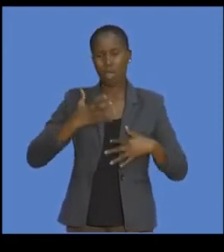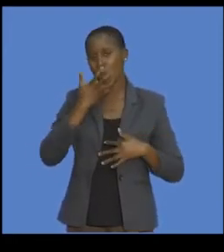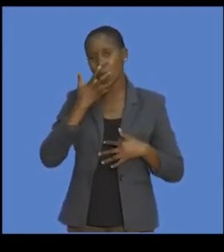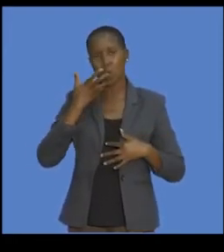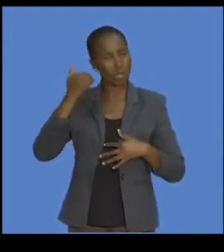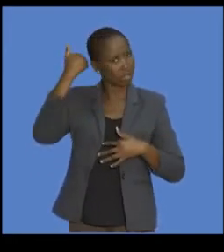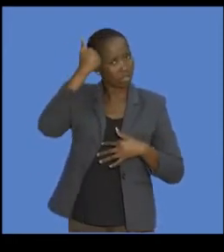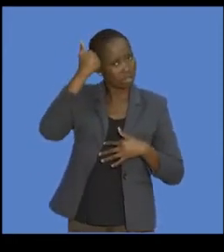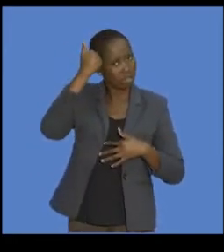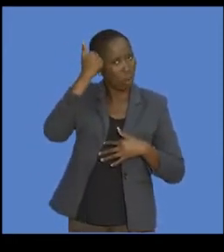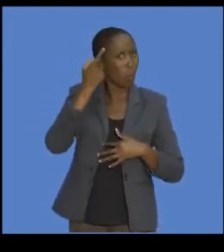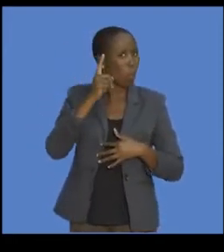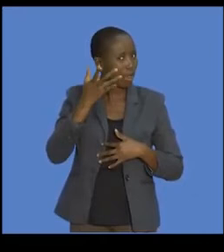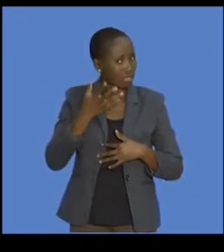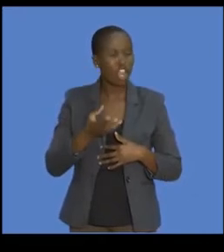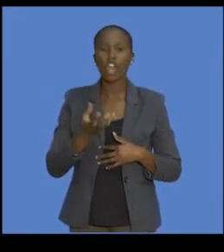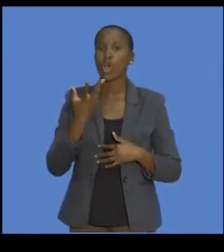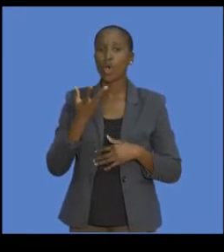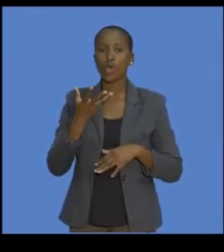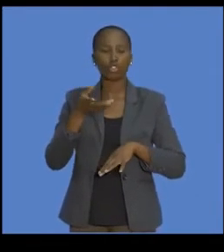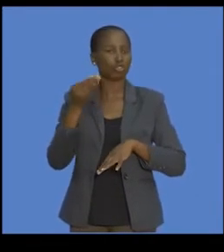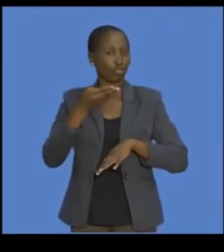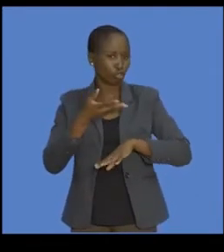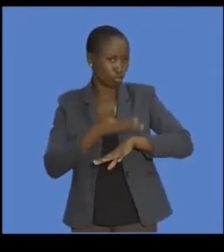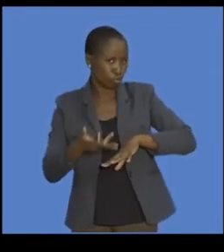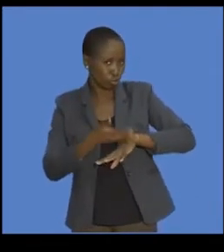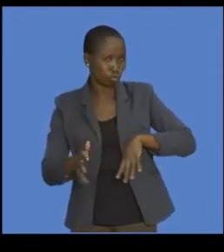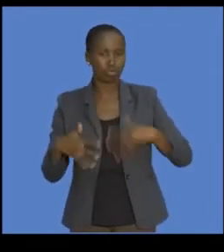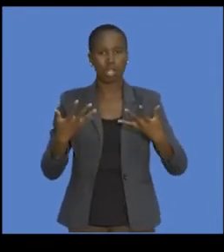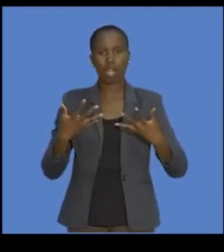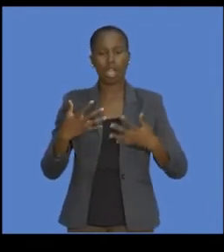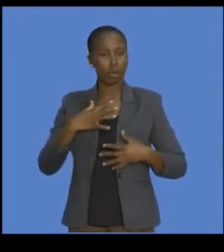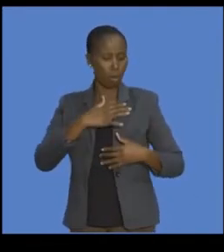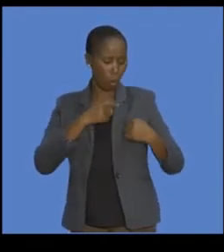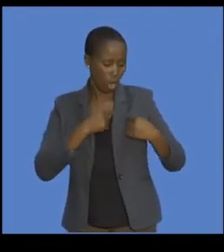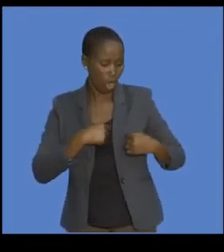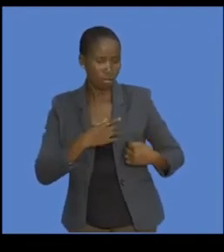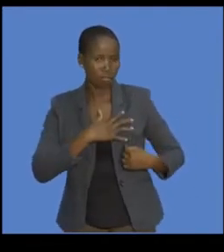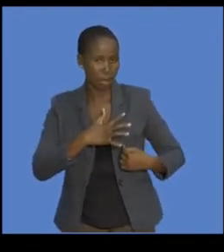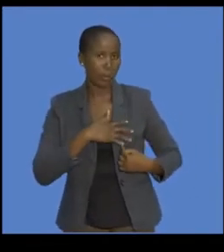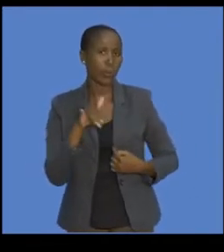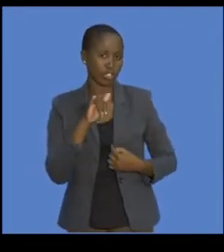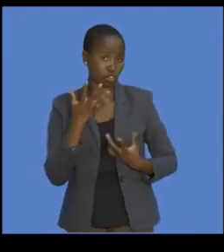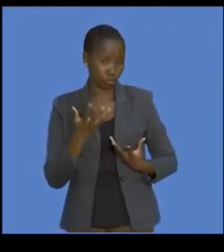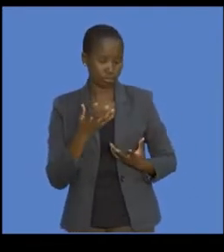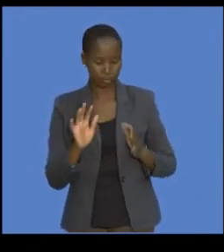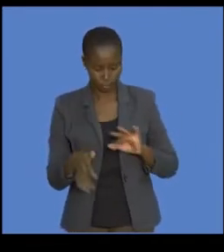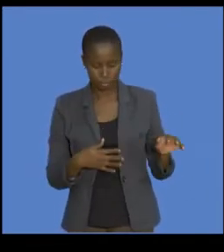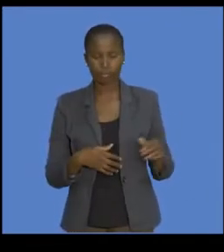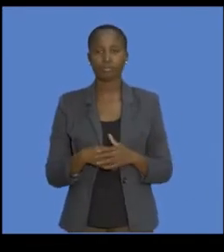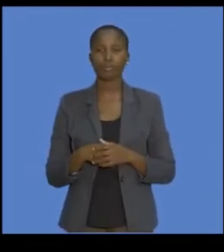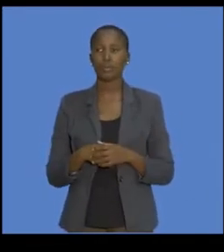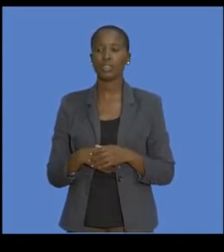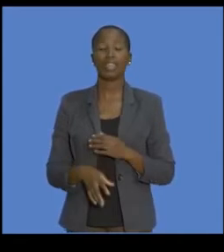levels, and even your blood pressure. So that's a negative feedback loop. So let's end this session by looking